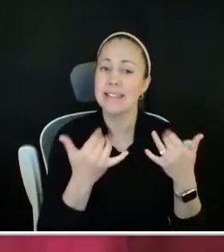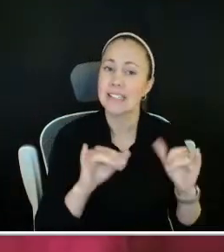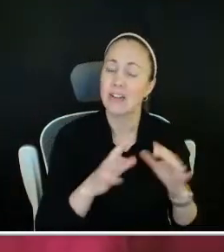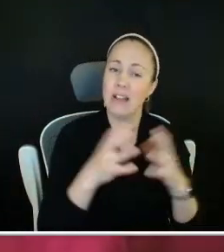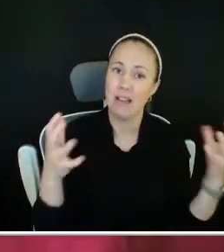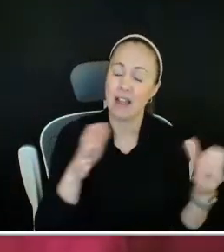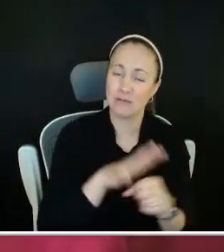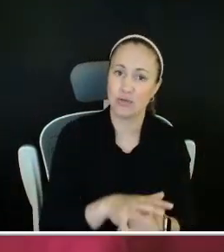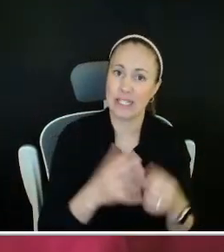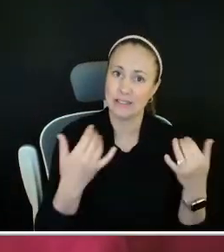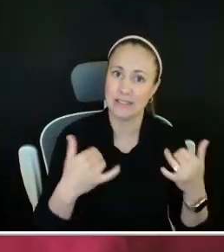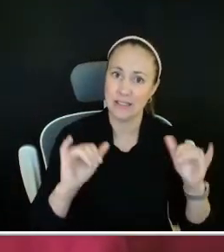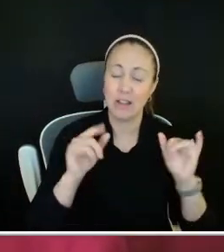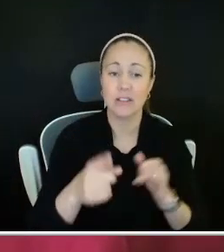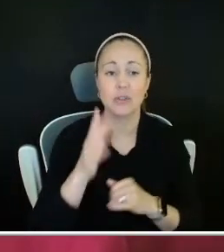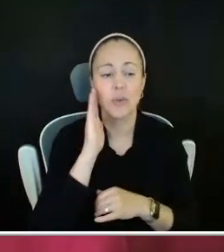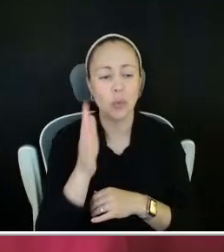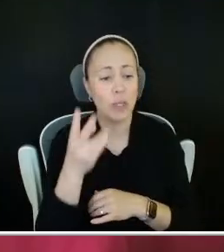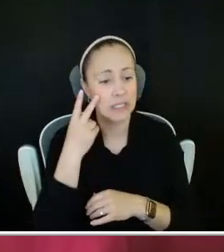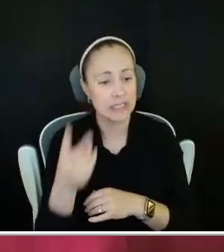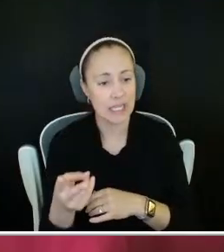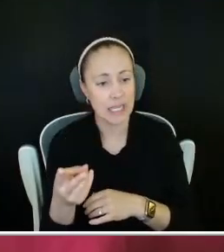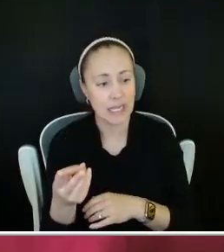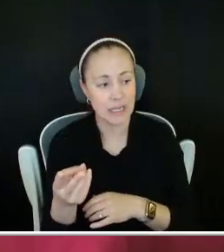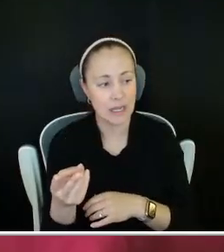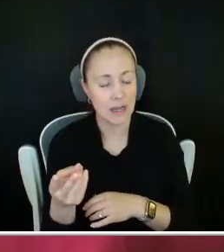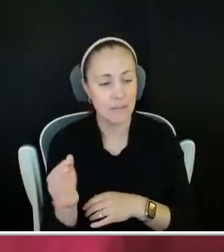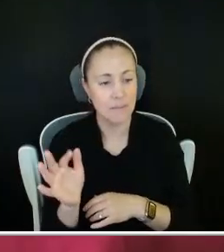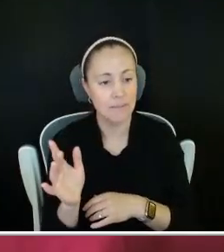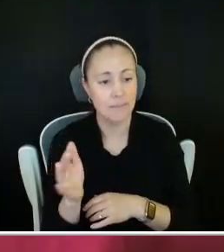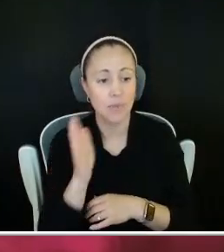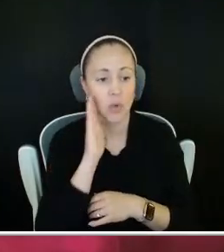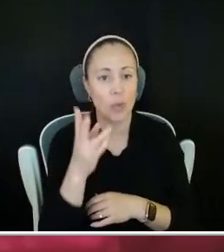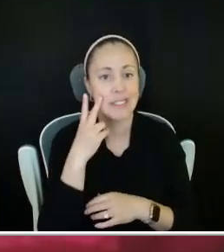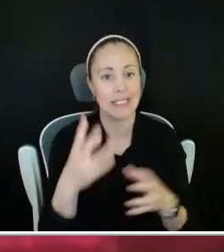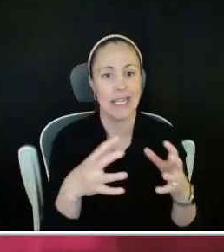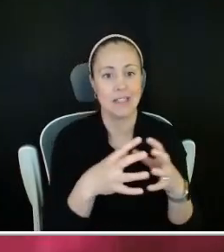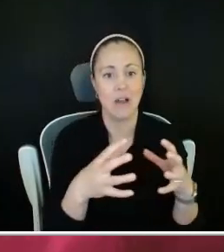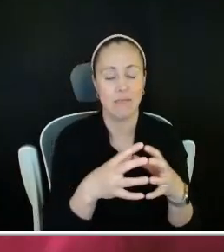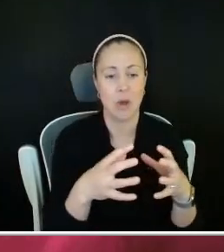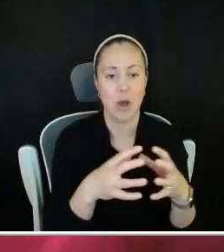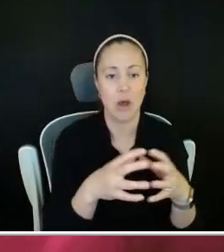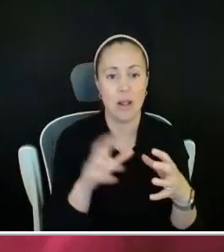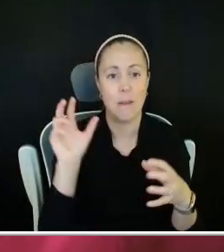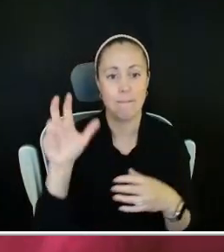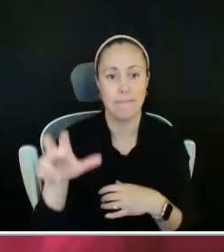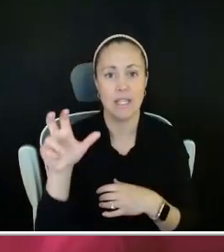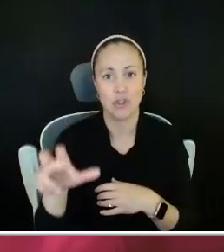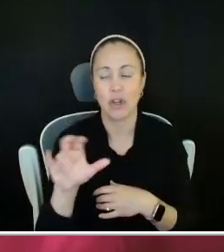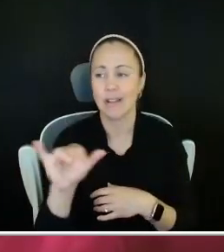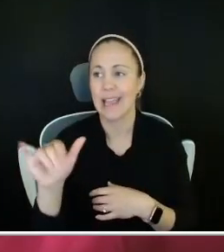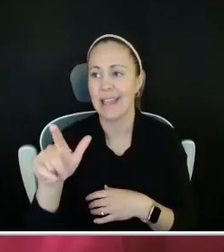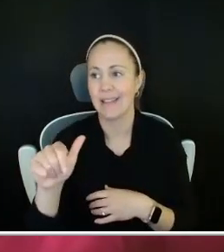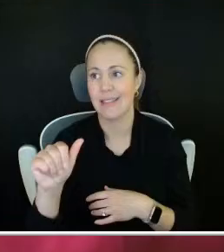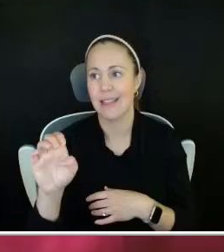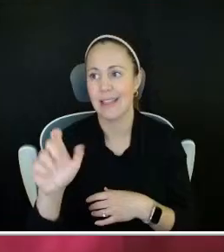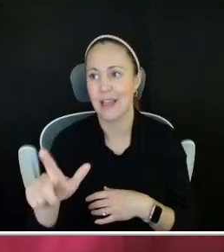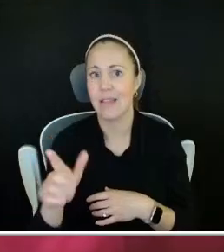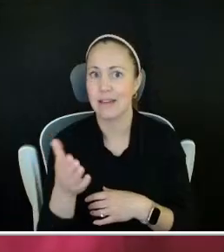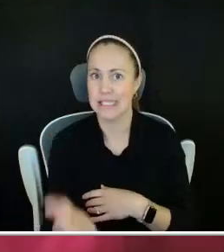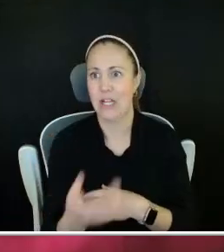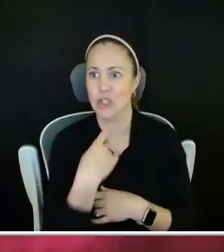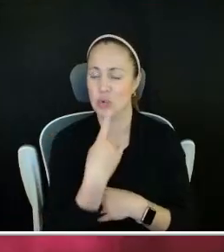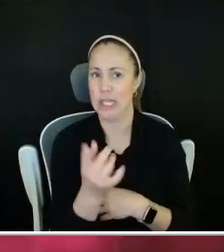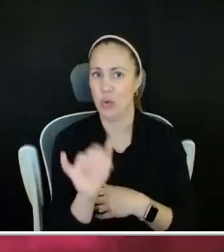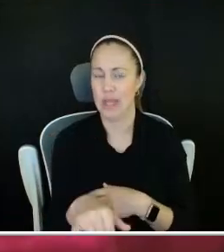you see, you'll still see them in softball pitchers. Obviously, Lael's there to tell you